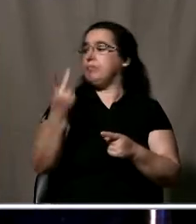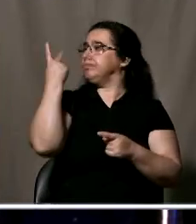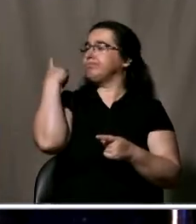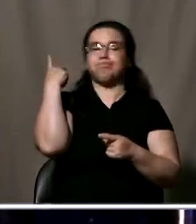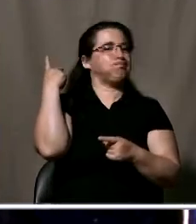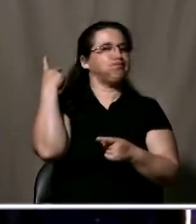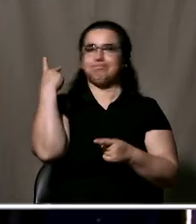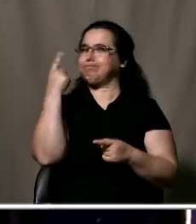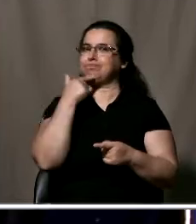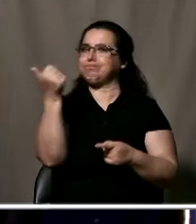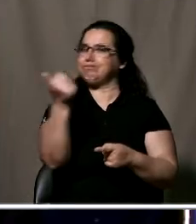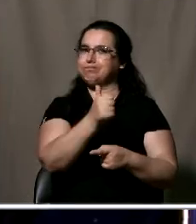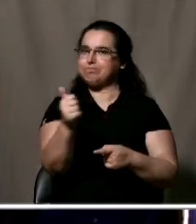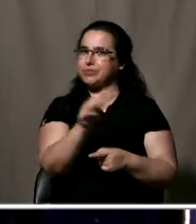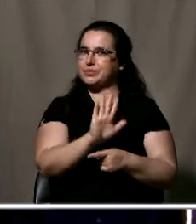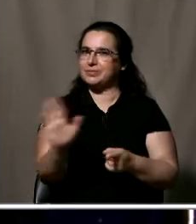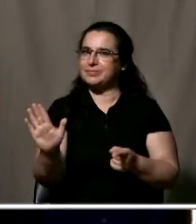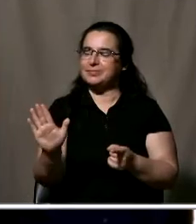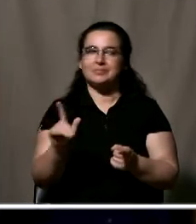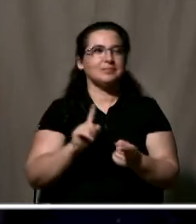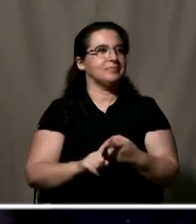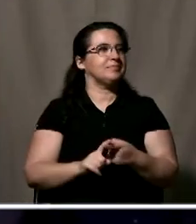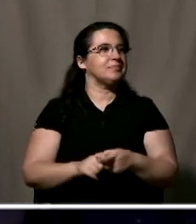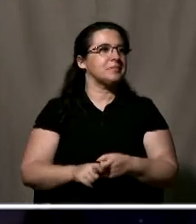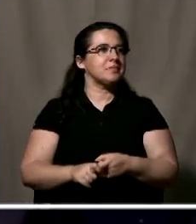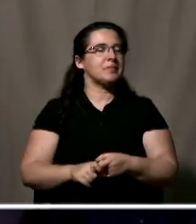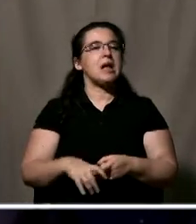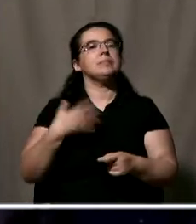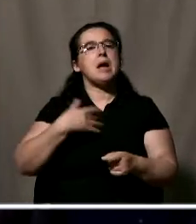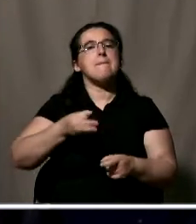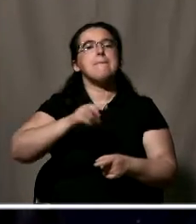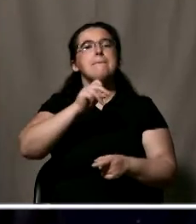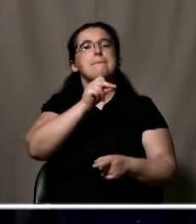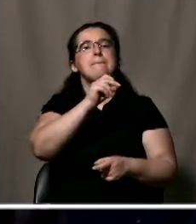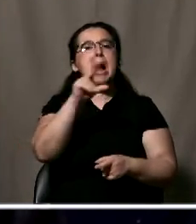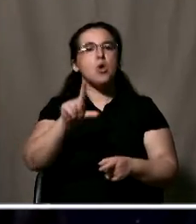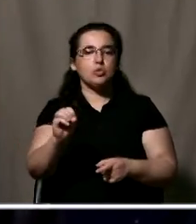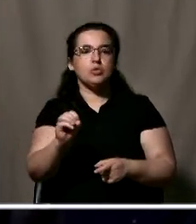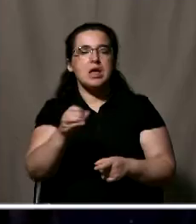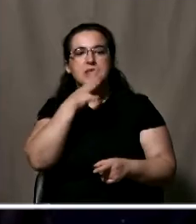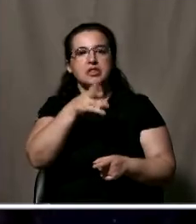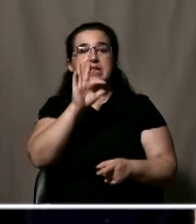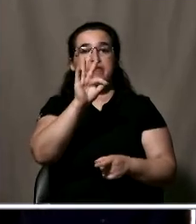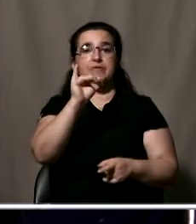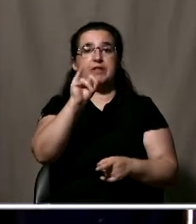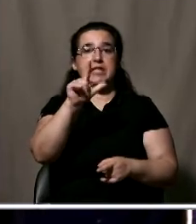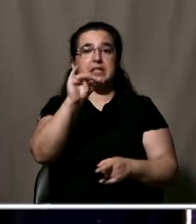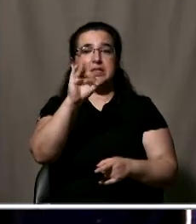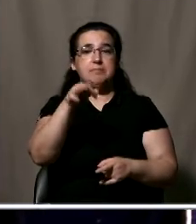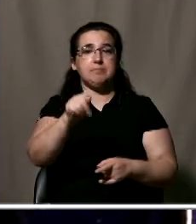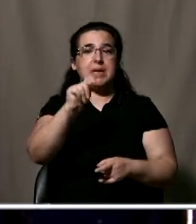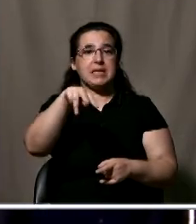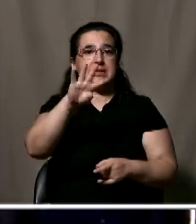Paul gives us that counsel in Philippians chapter 3. O apóstolo Paulo dá-nos esse conselho em Filipenses. Philippians